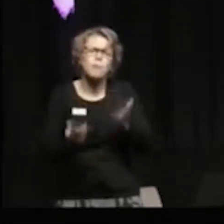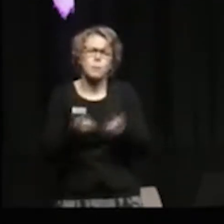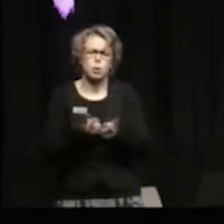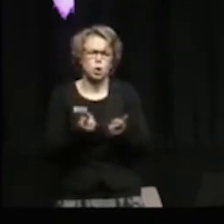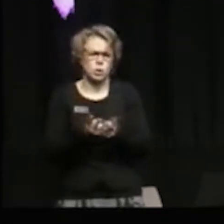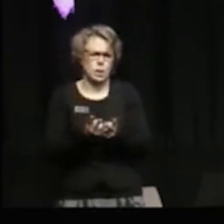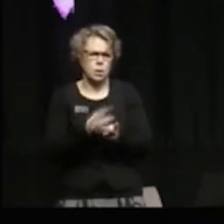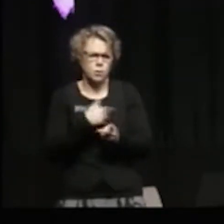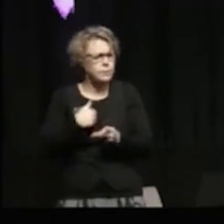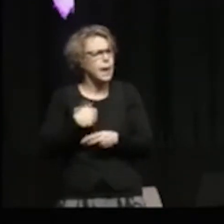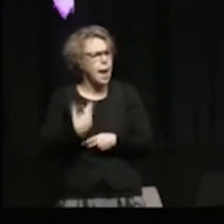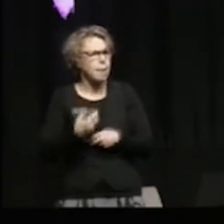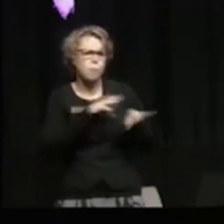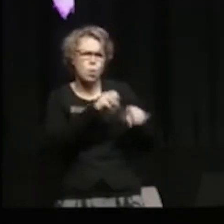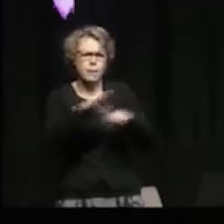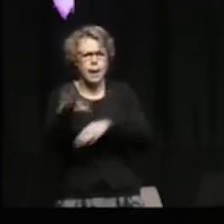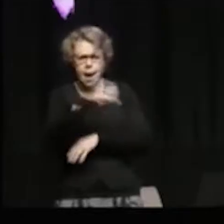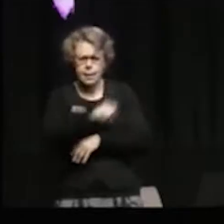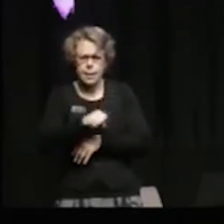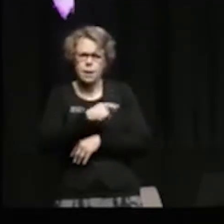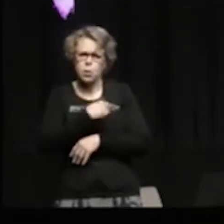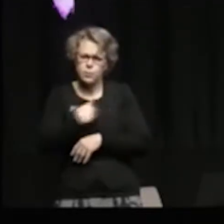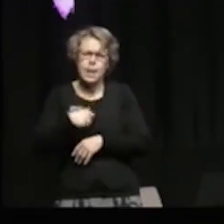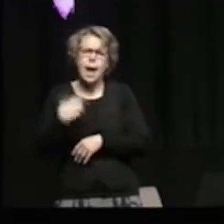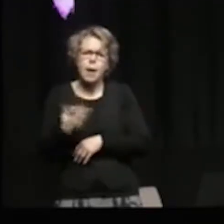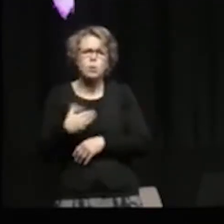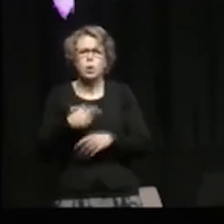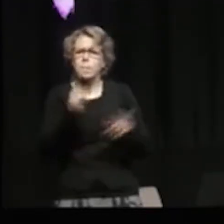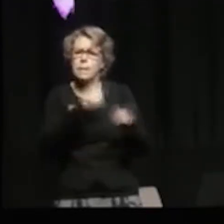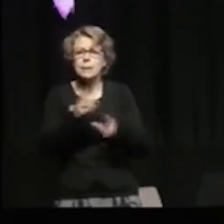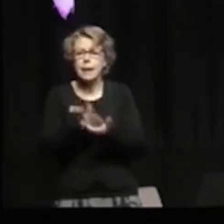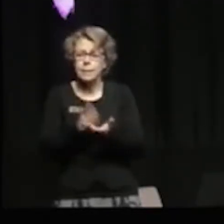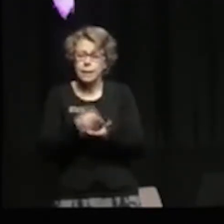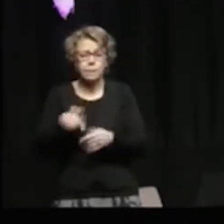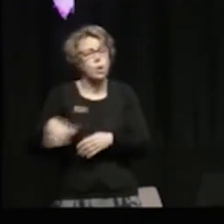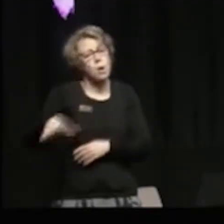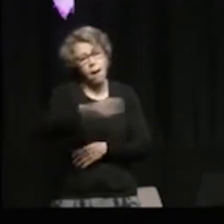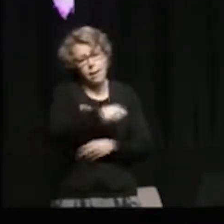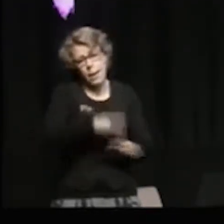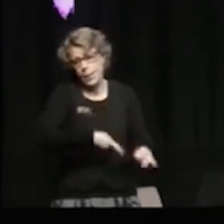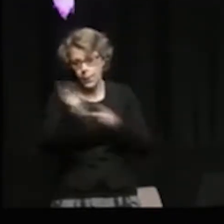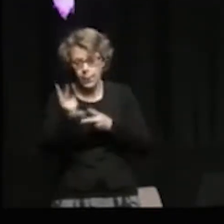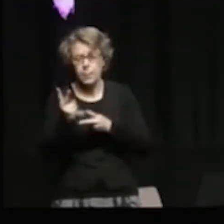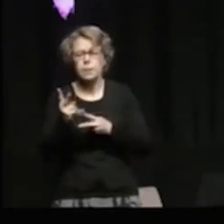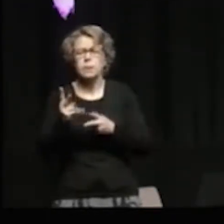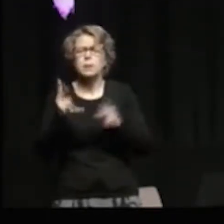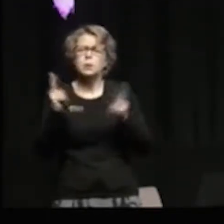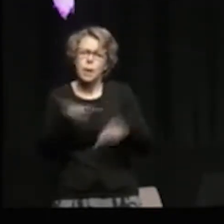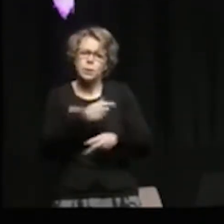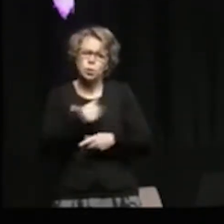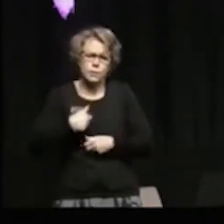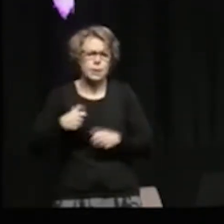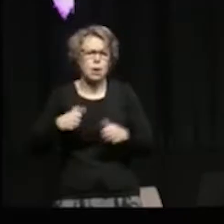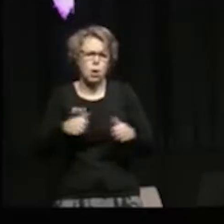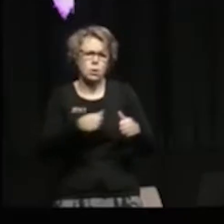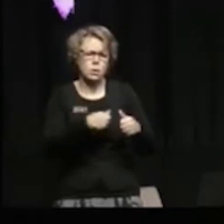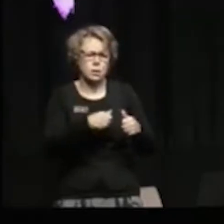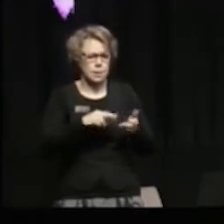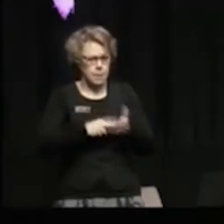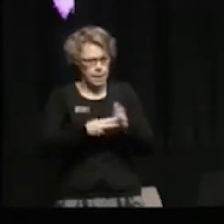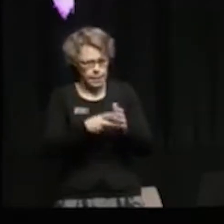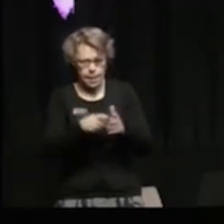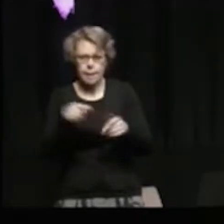it concerns everyone. And it's also human rights for everyone. So I think even though we have been organizing the